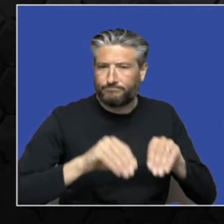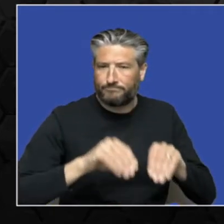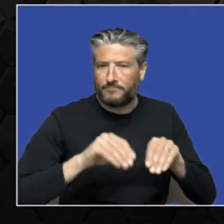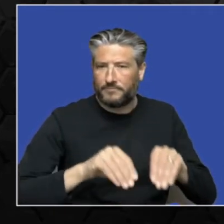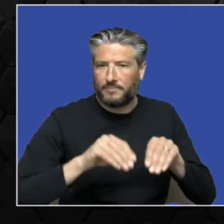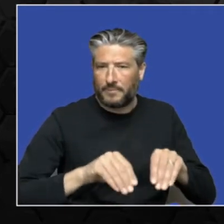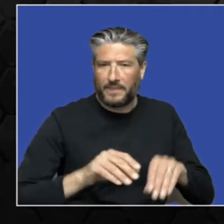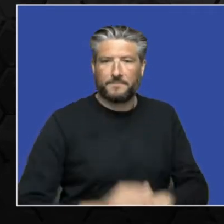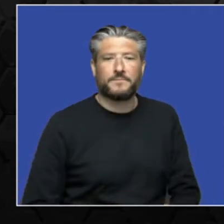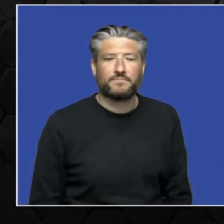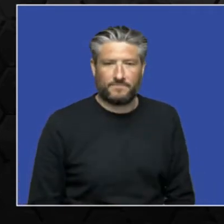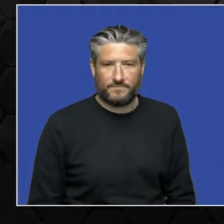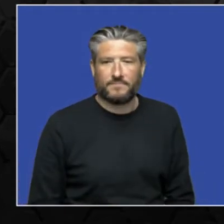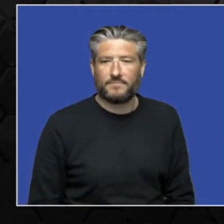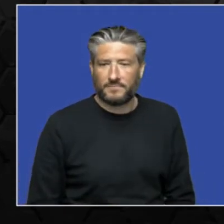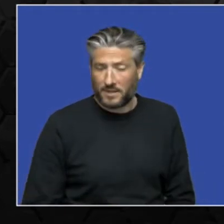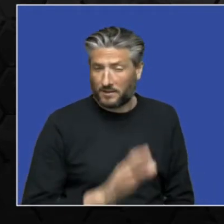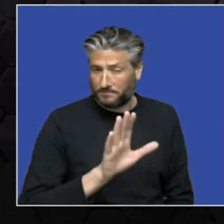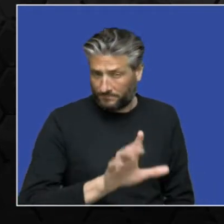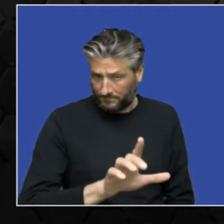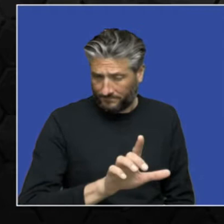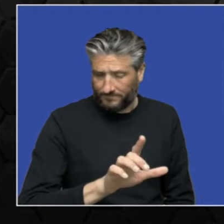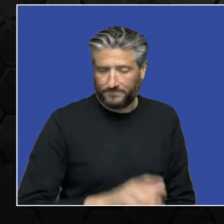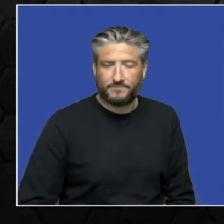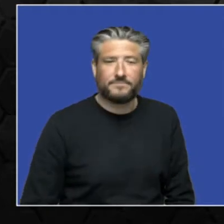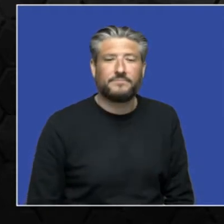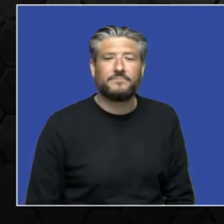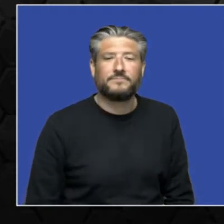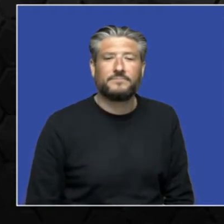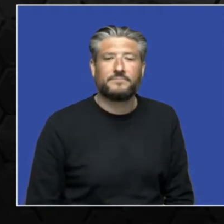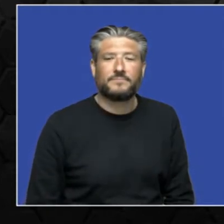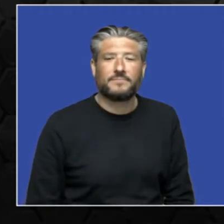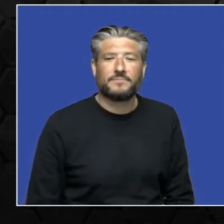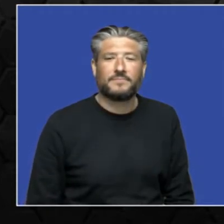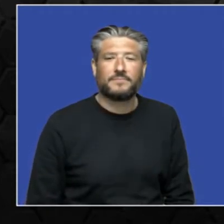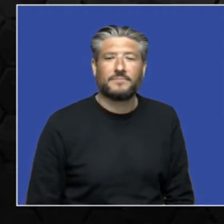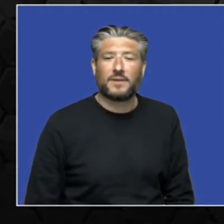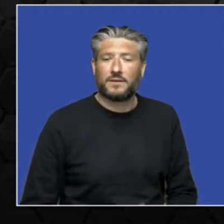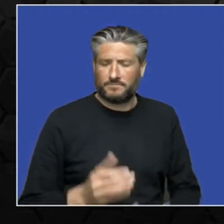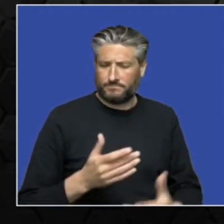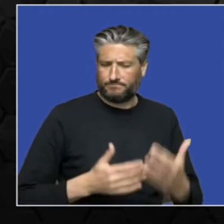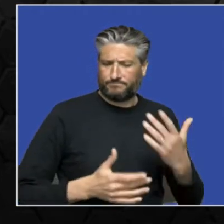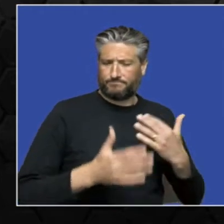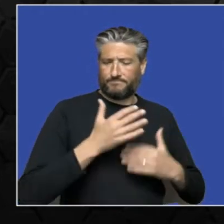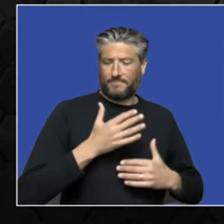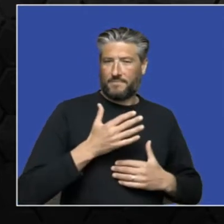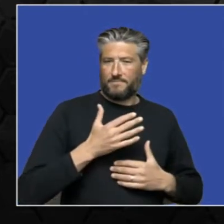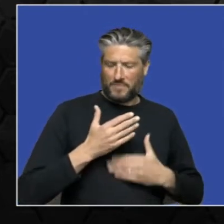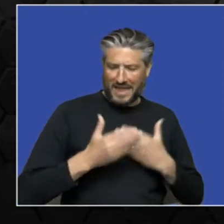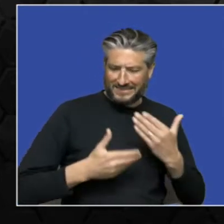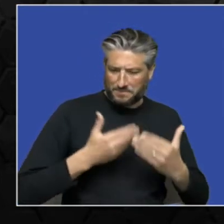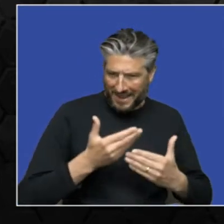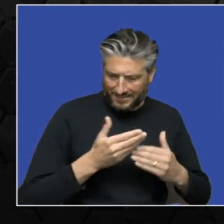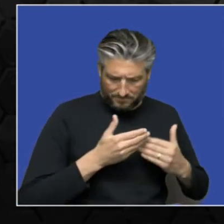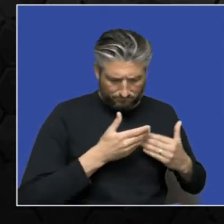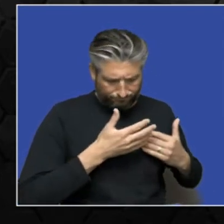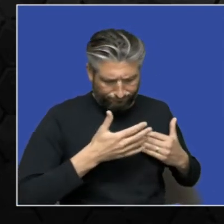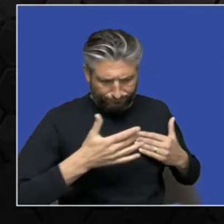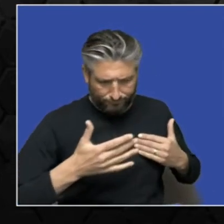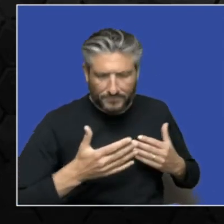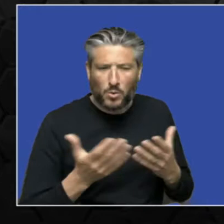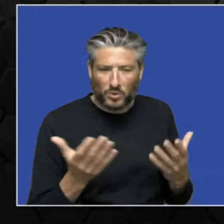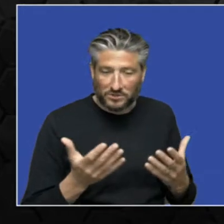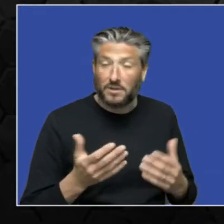take a small recap because we could sit back and relax. What did we do? We created our own data set by taking